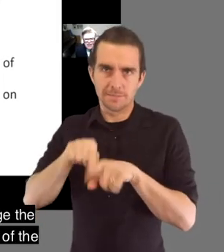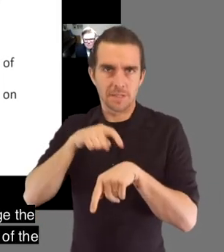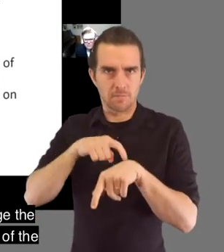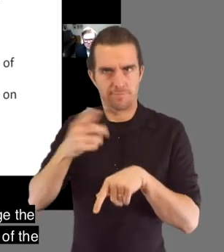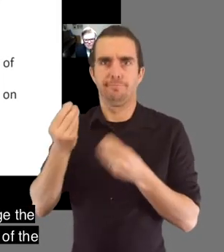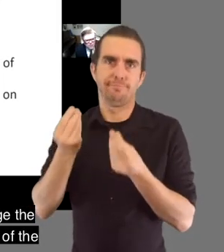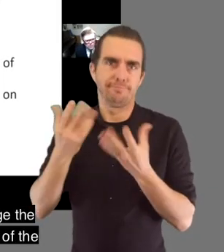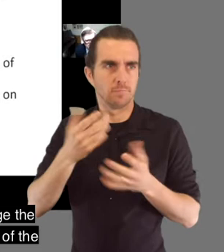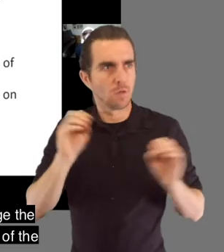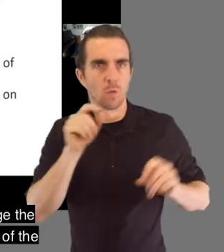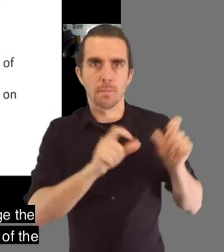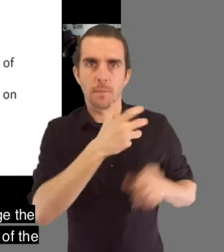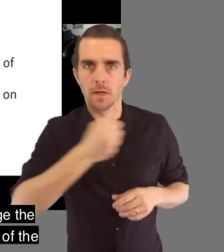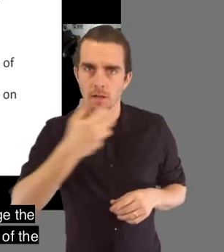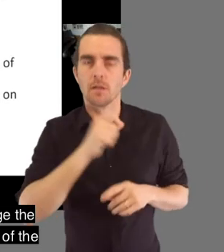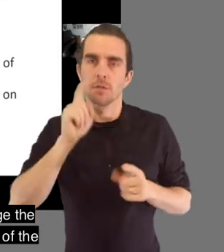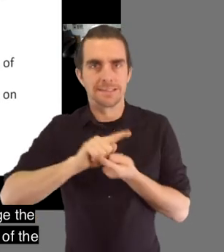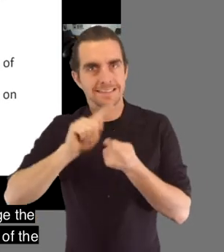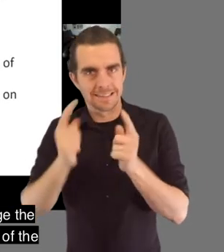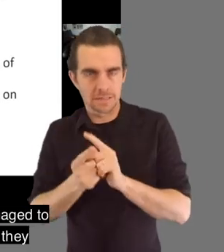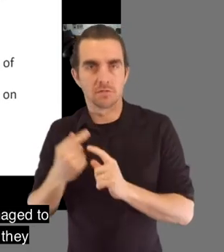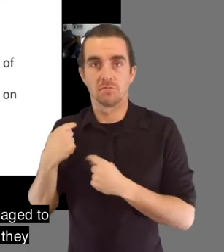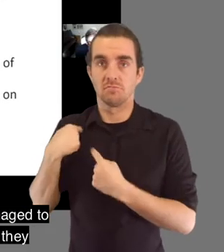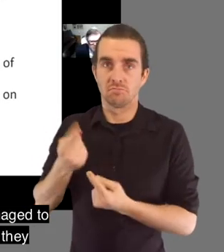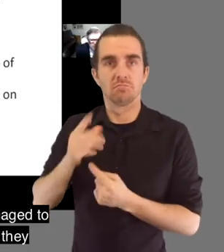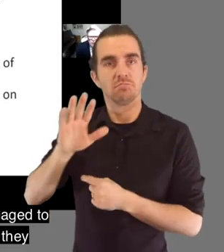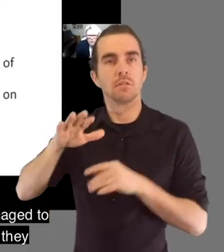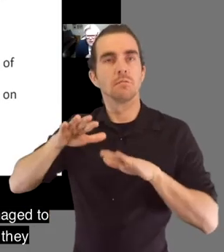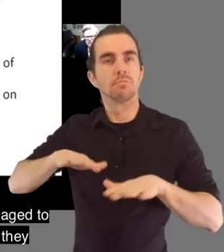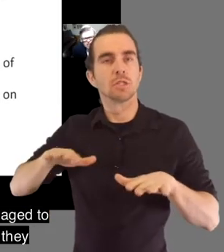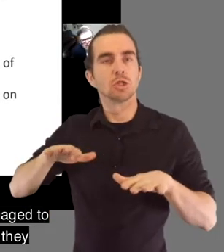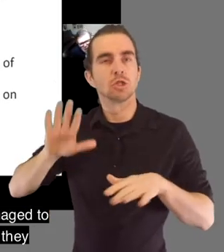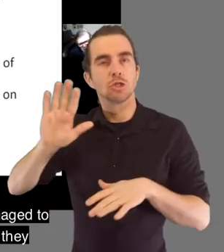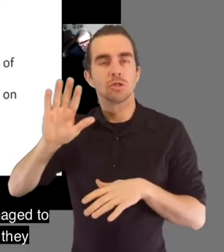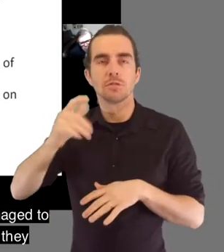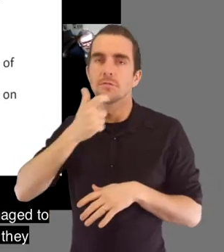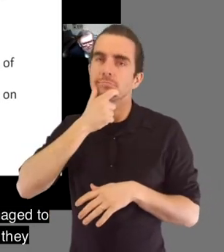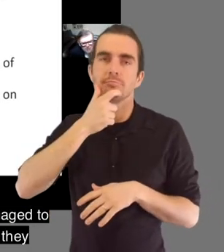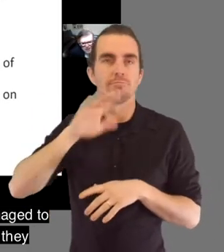the absence. A few years ago, as part of the British disability movement, we managed to get